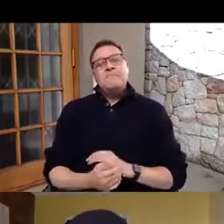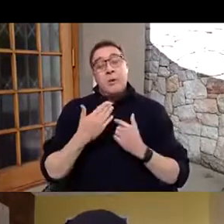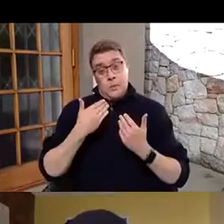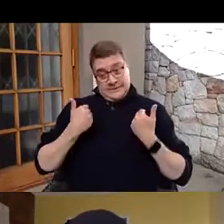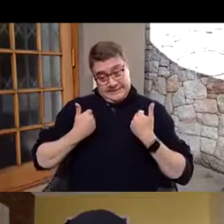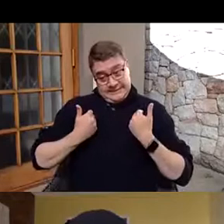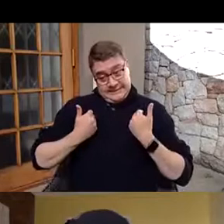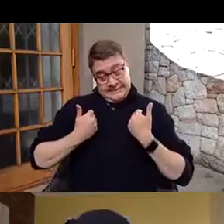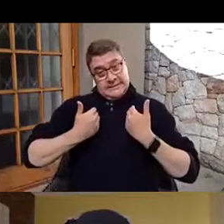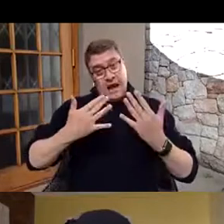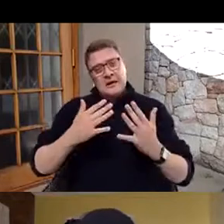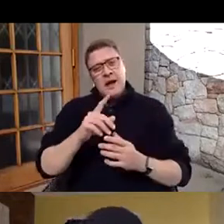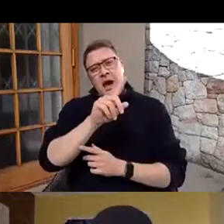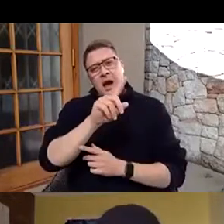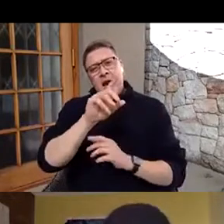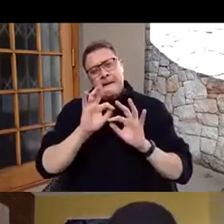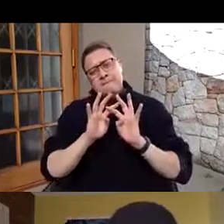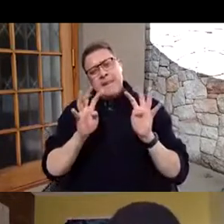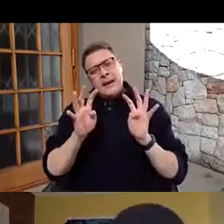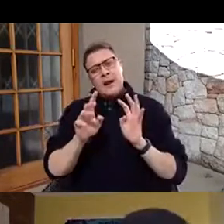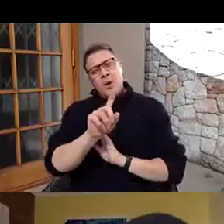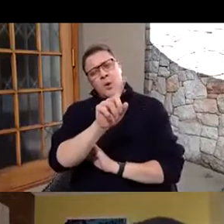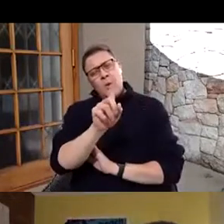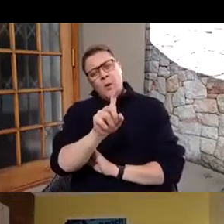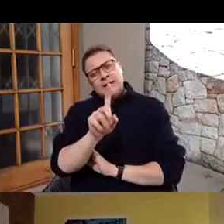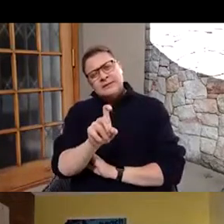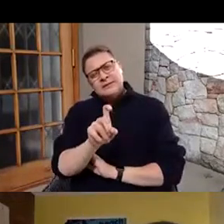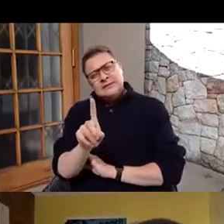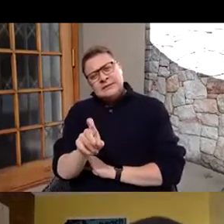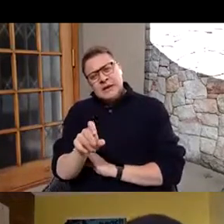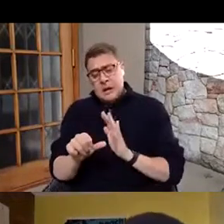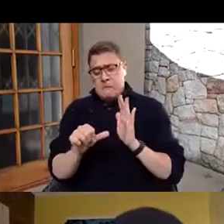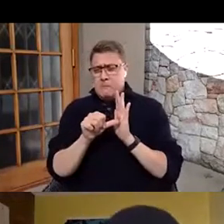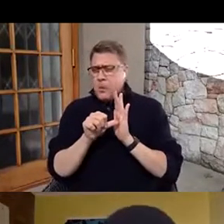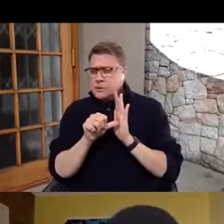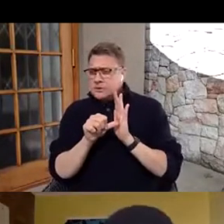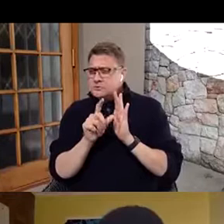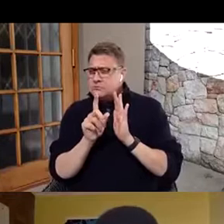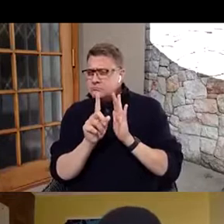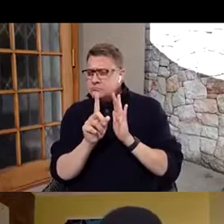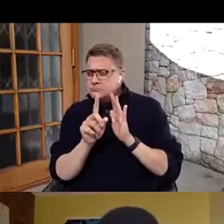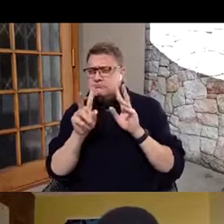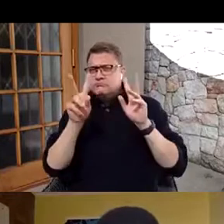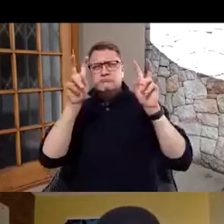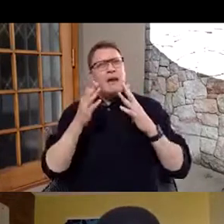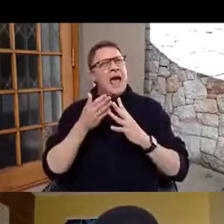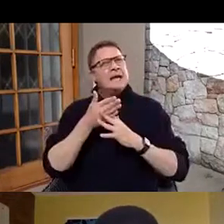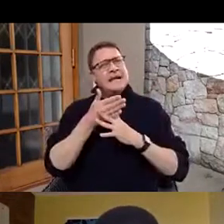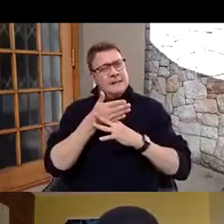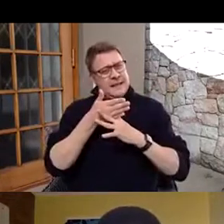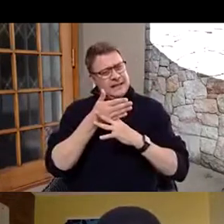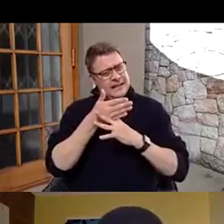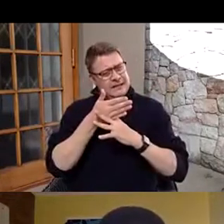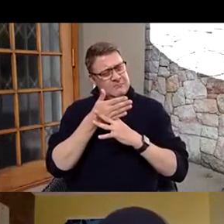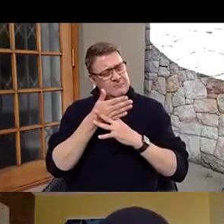our panelists some very vital questions around the topic of accessibility. And to open